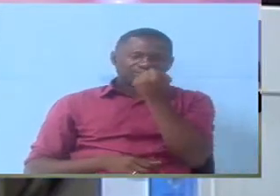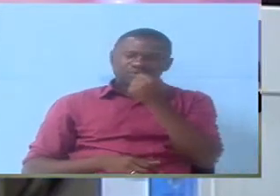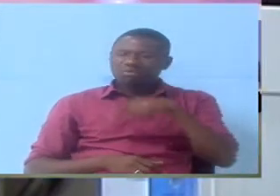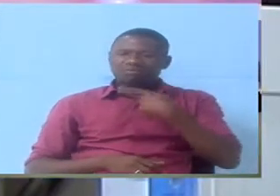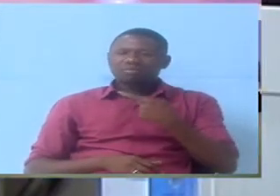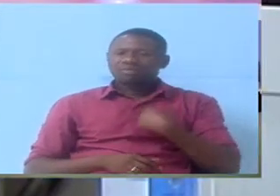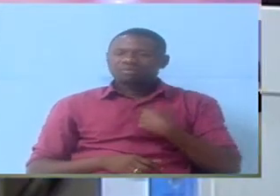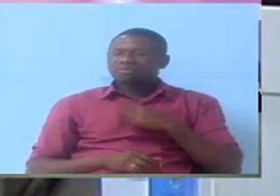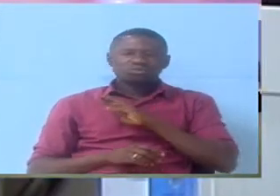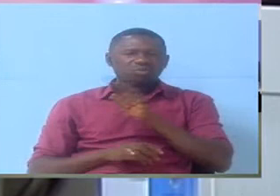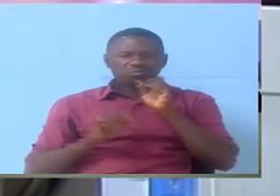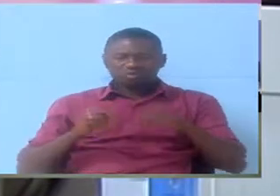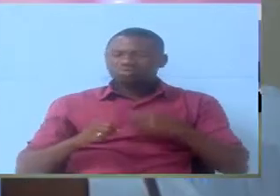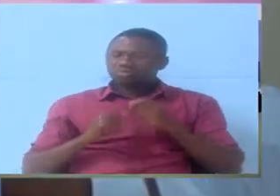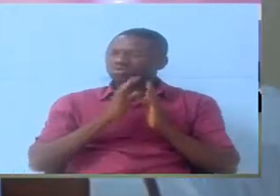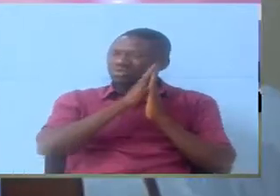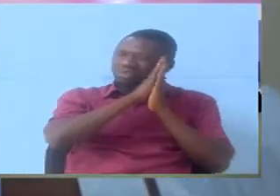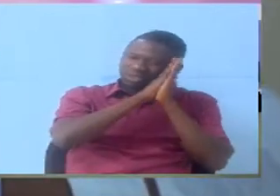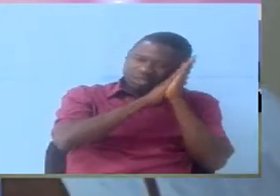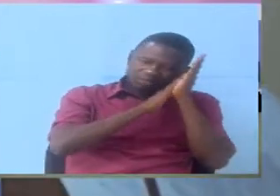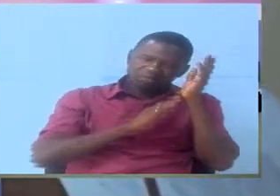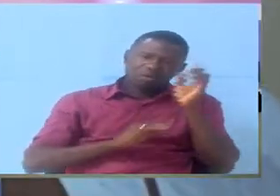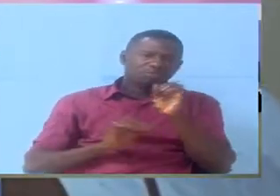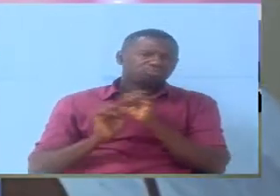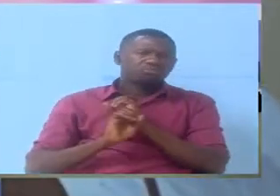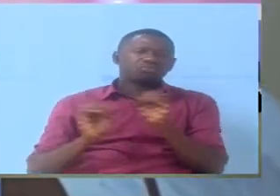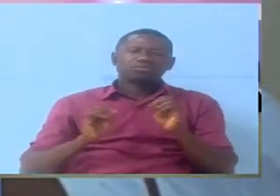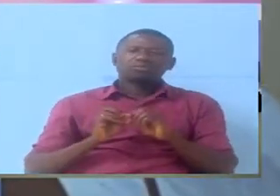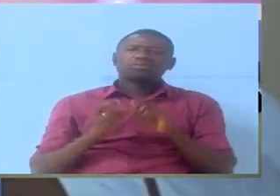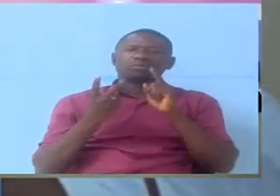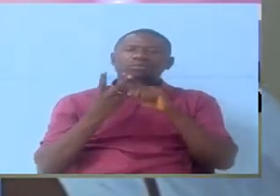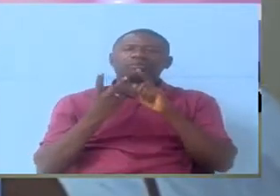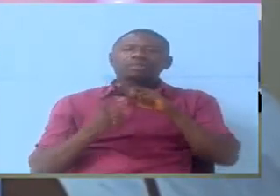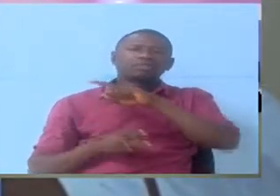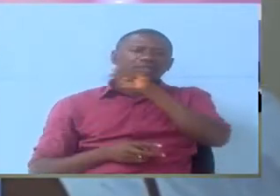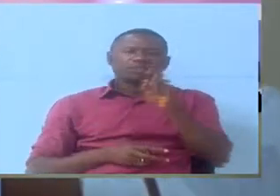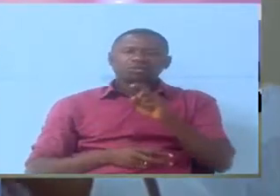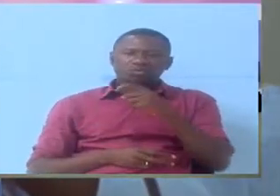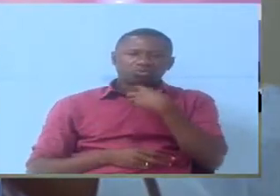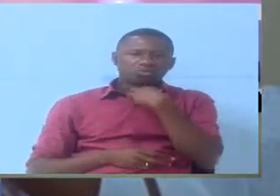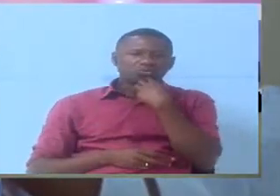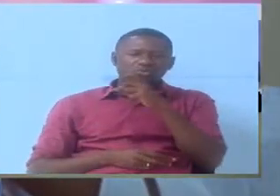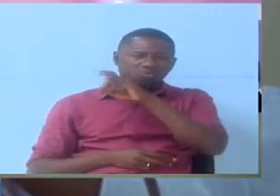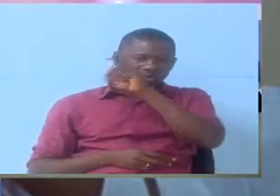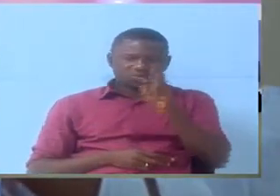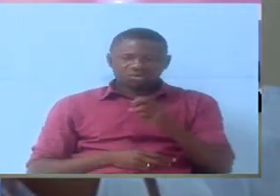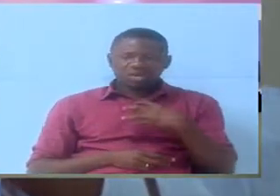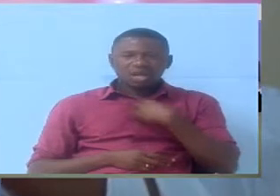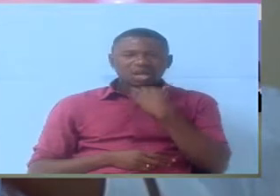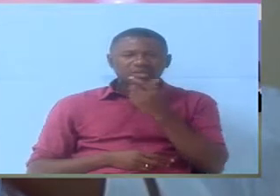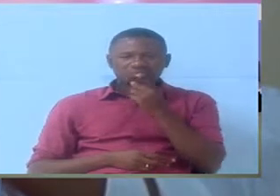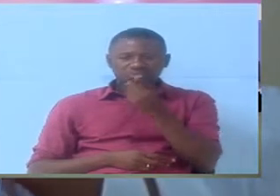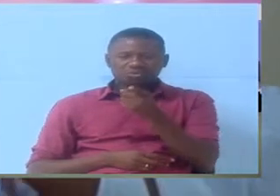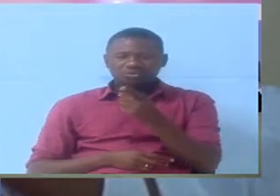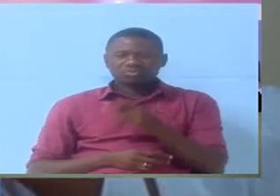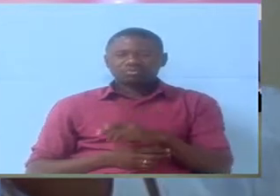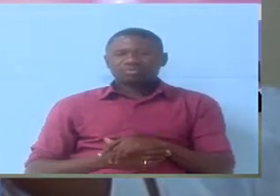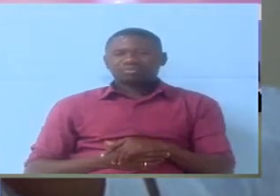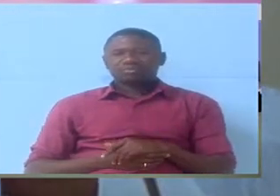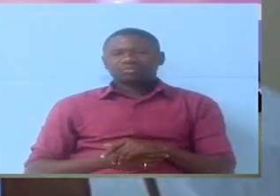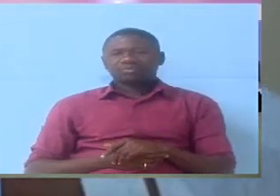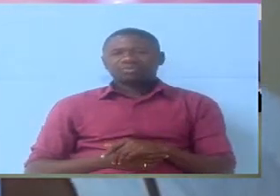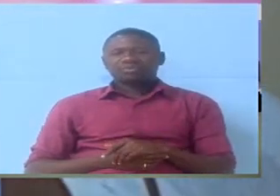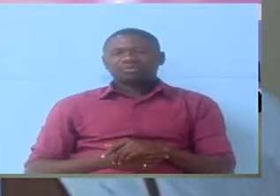I cannot sleep. Namdal dimwalgal. My second question. The jidande ndelo my de teko yimbe